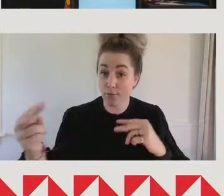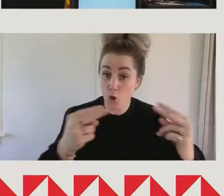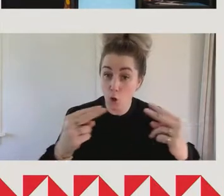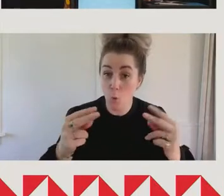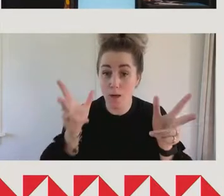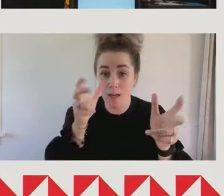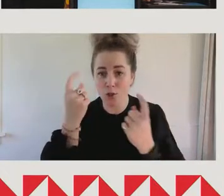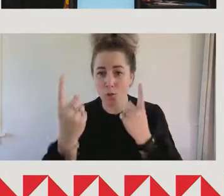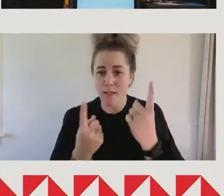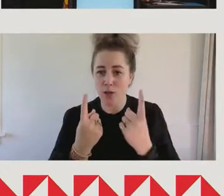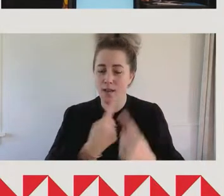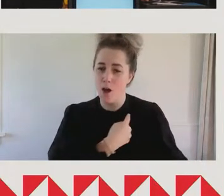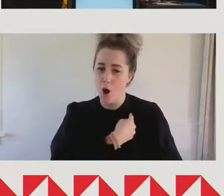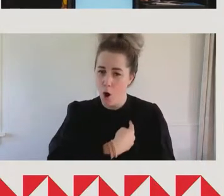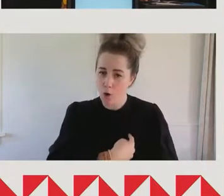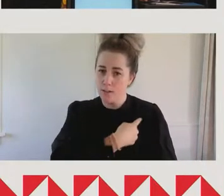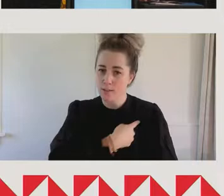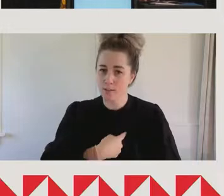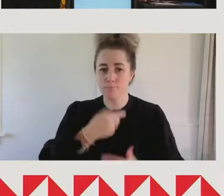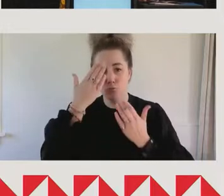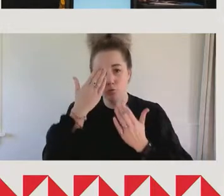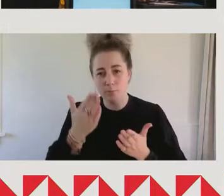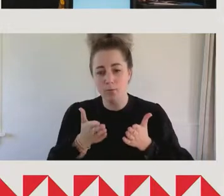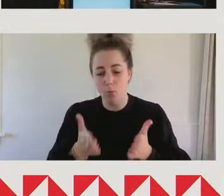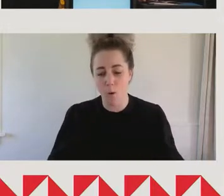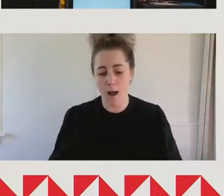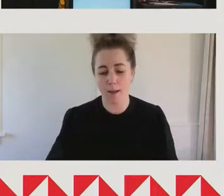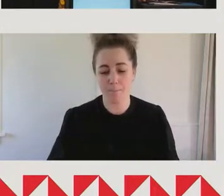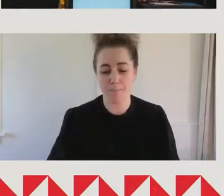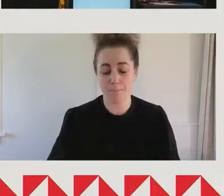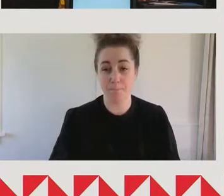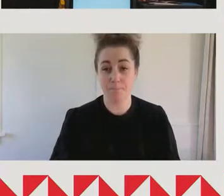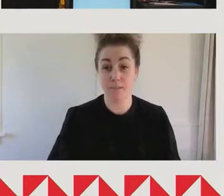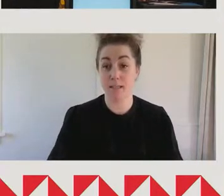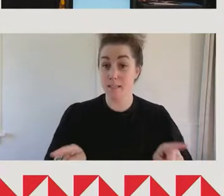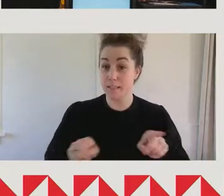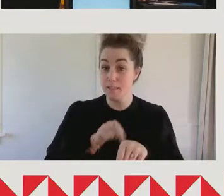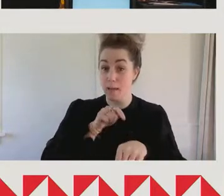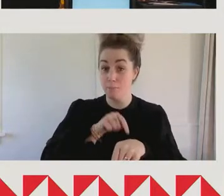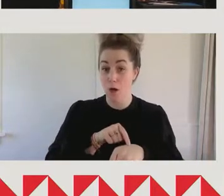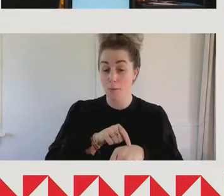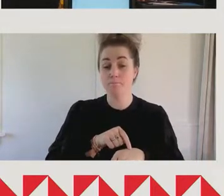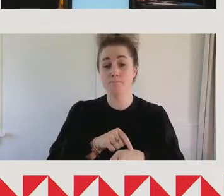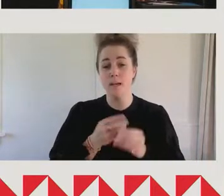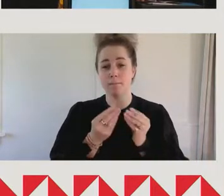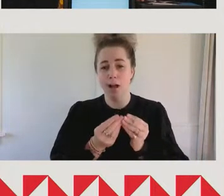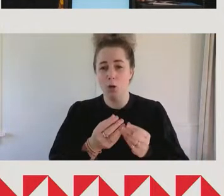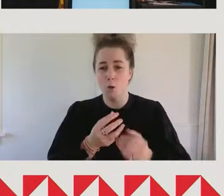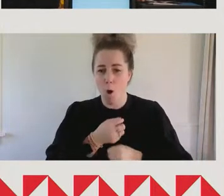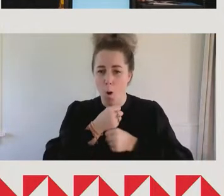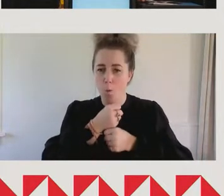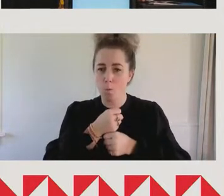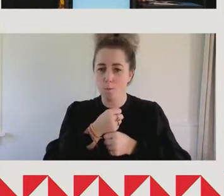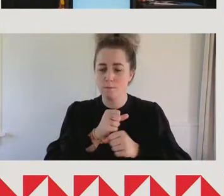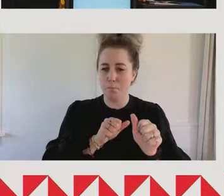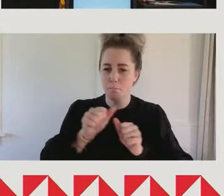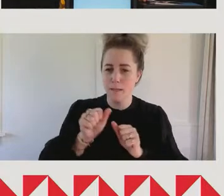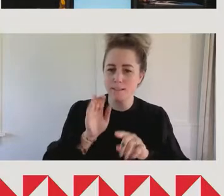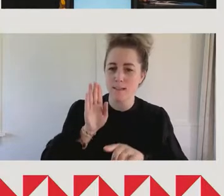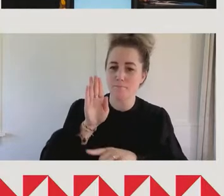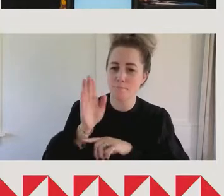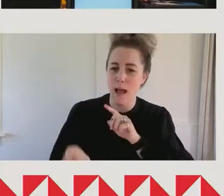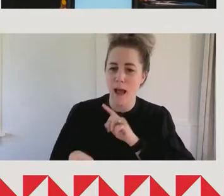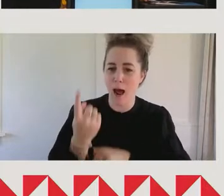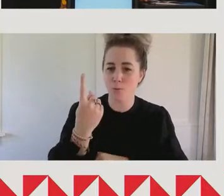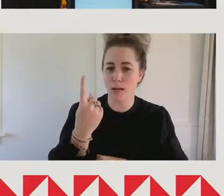honestly and respectfully and while doing so holding on to our values and having the best outcomes for Pacific